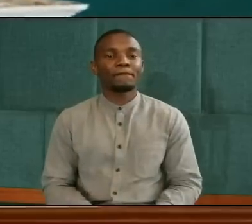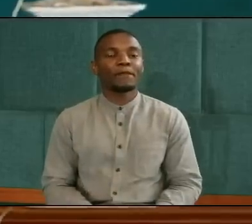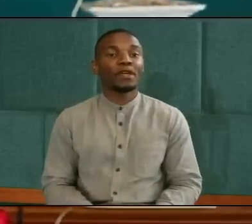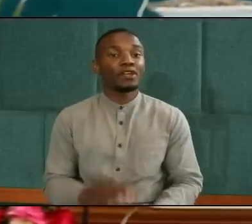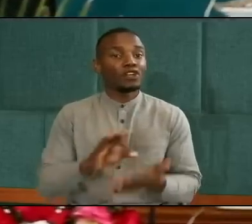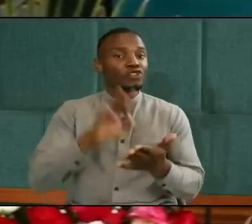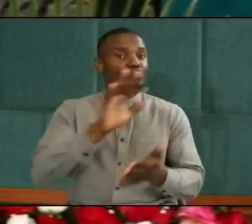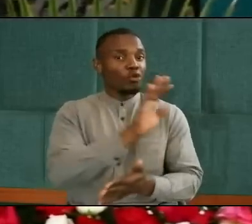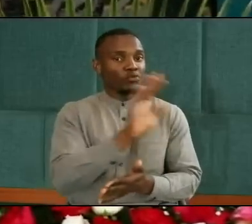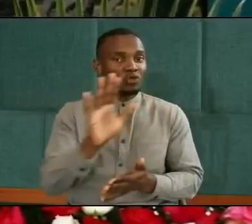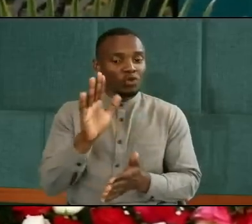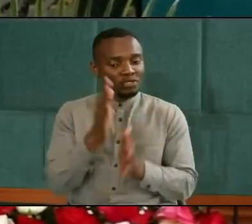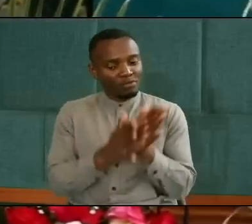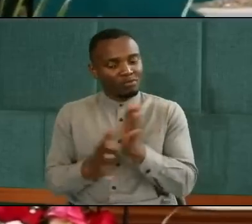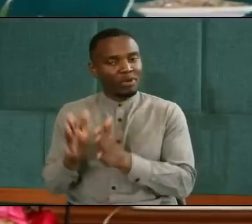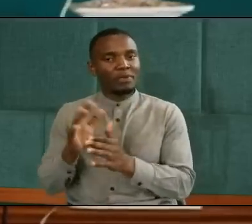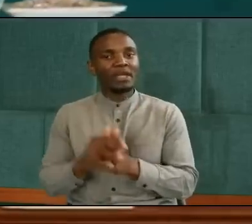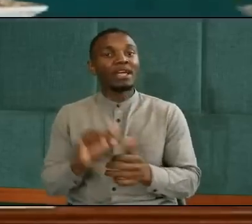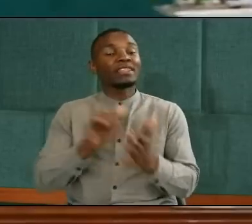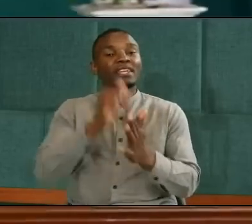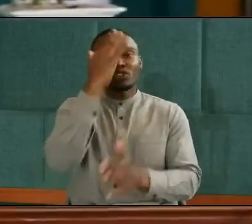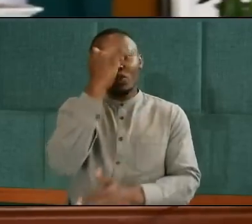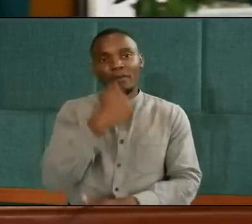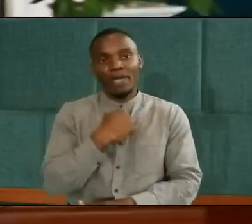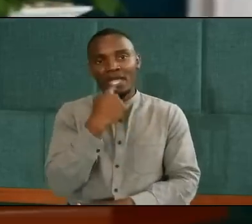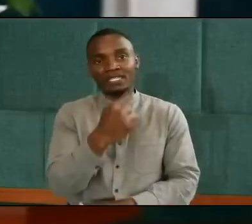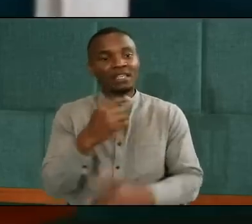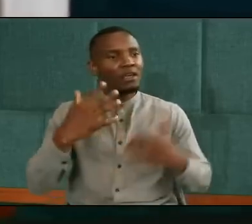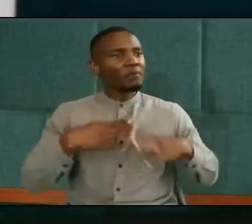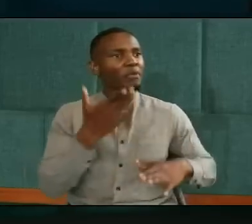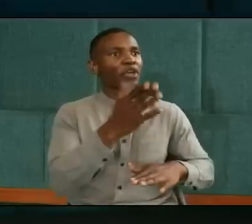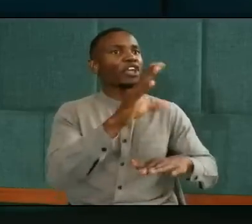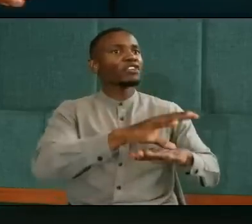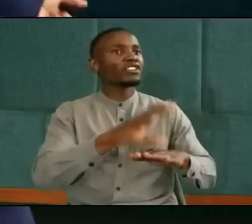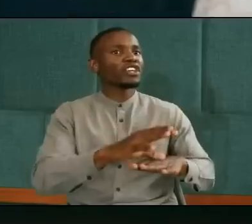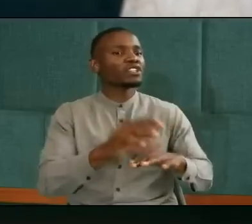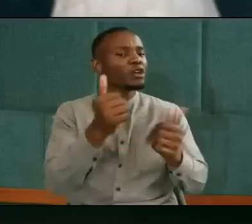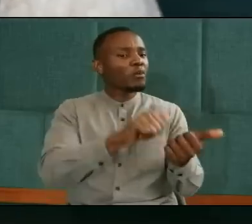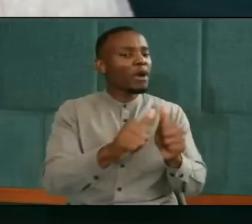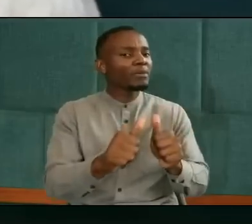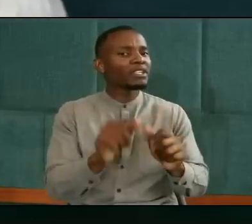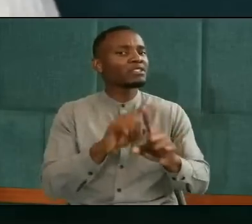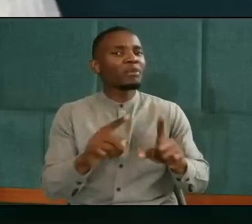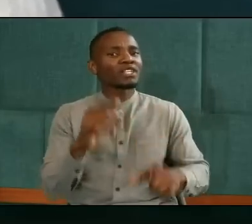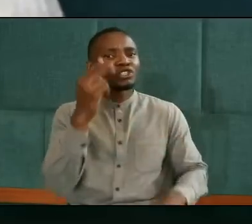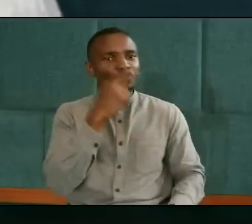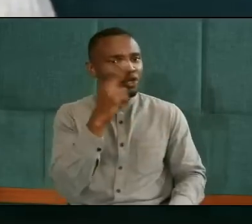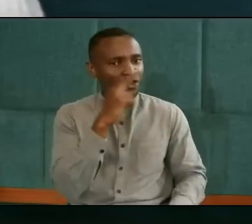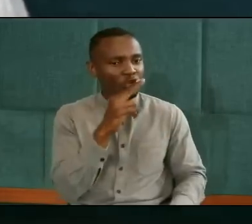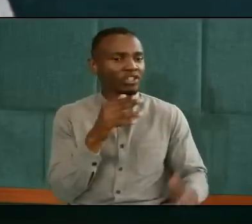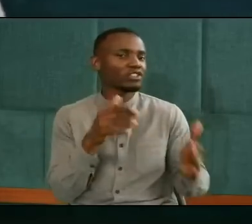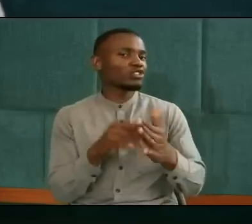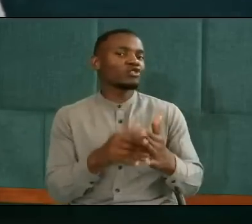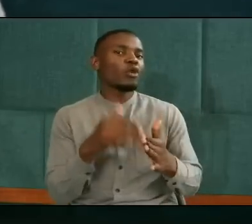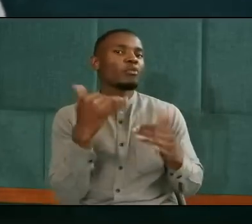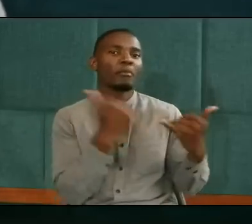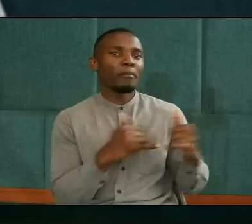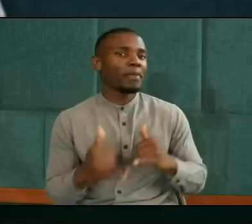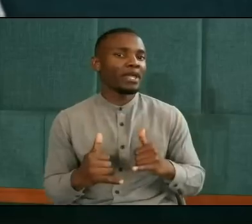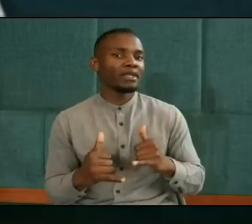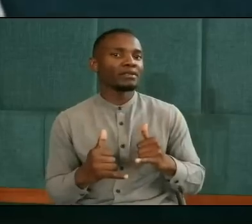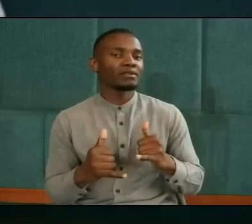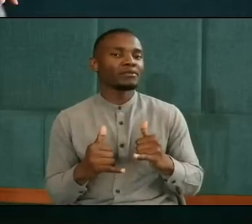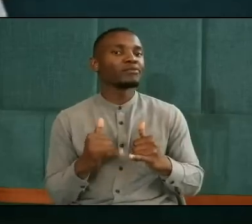Get your soul. That's why I say, people in the church who baptize and playing fool with God, stop the rubbish. Get your